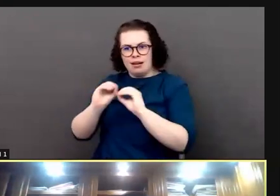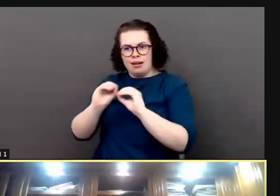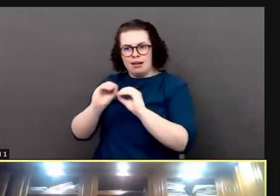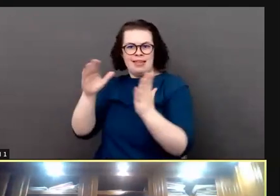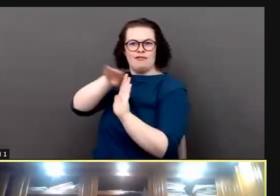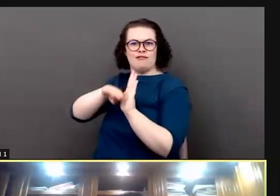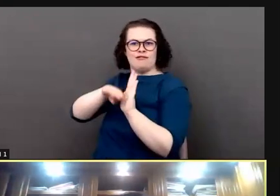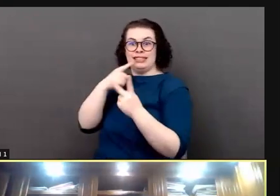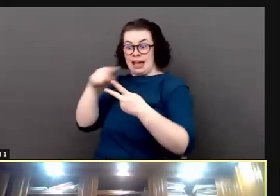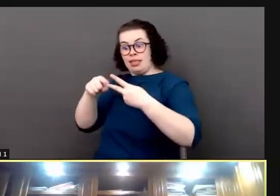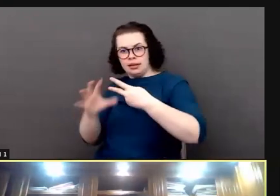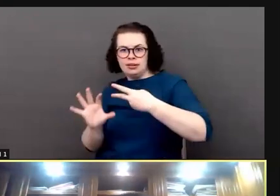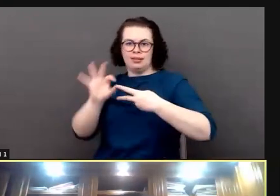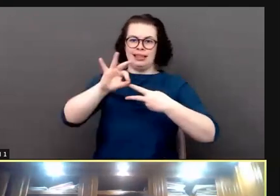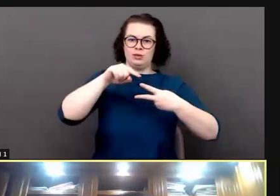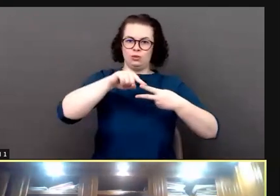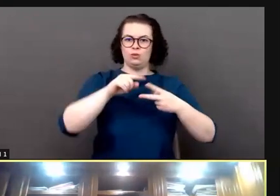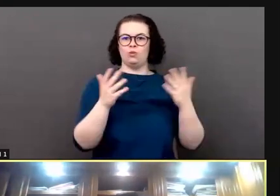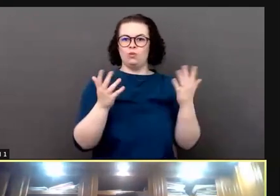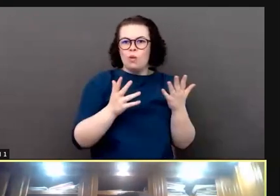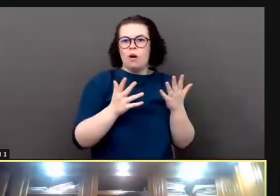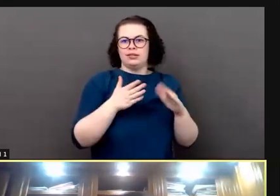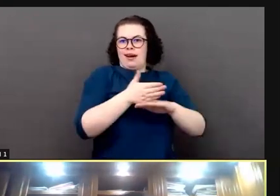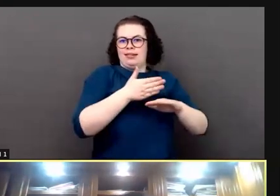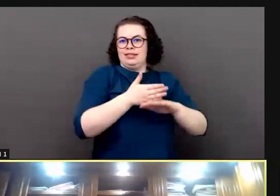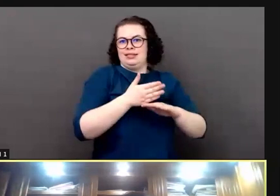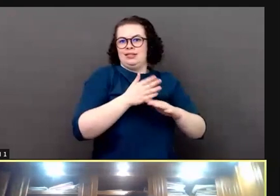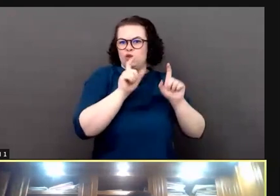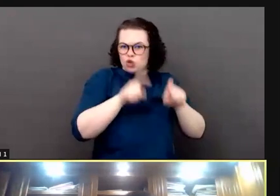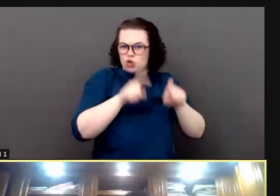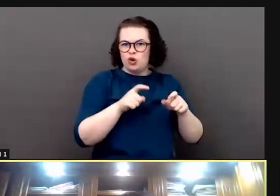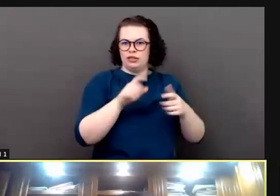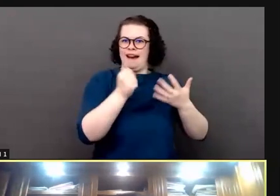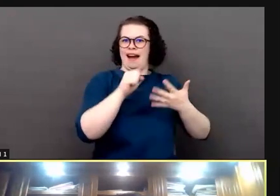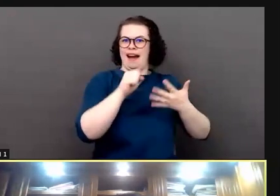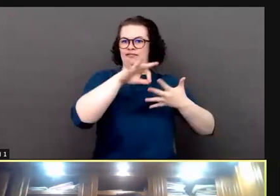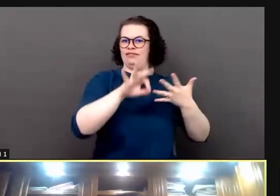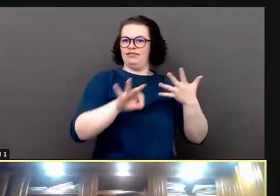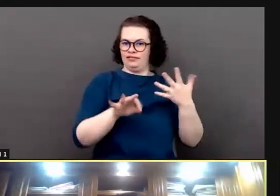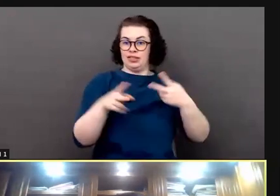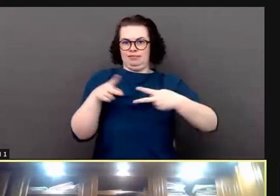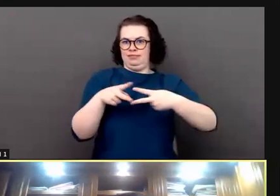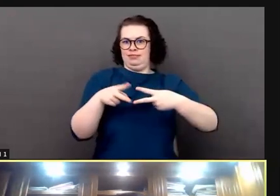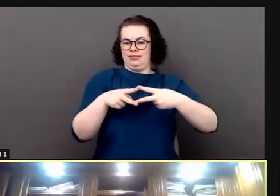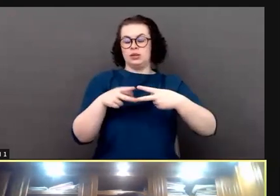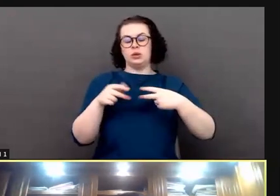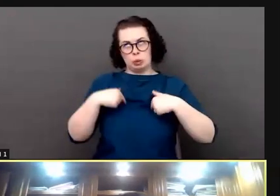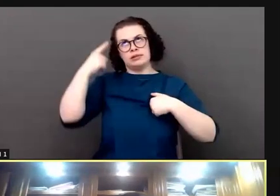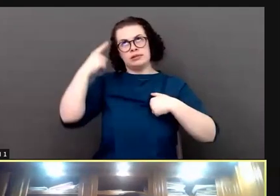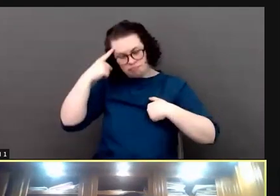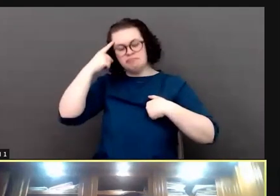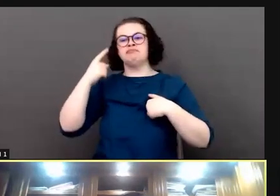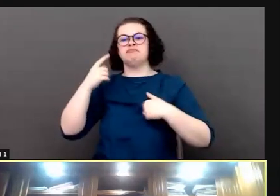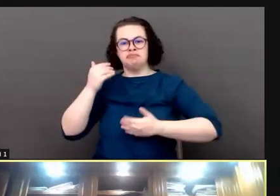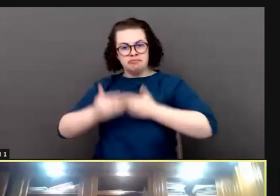requirements. I have to say that looking to the standard and the reports,